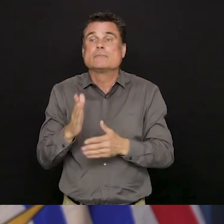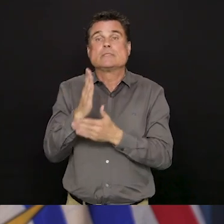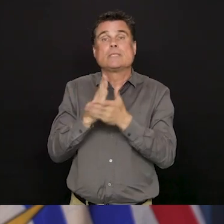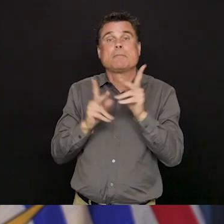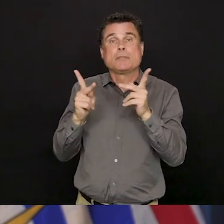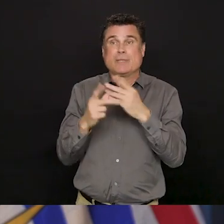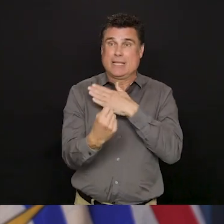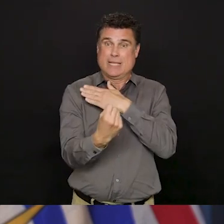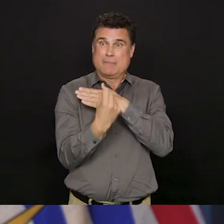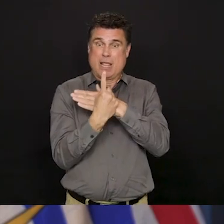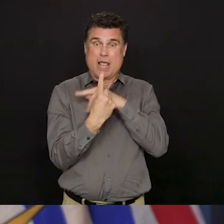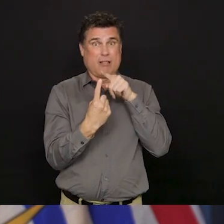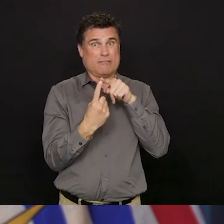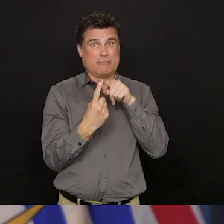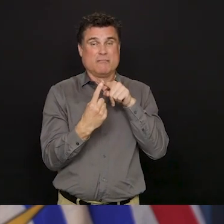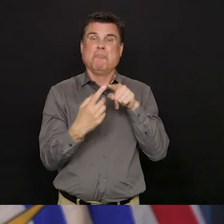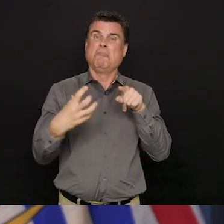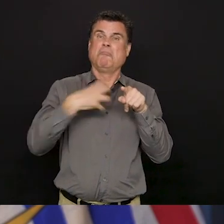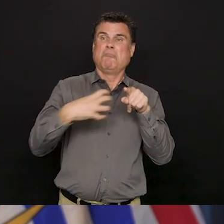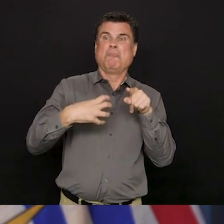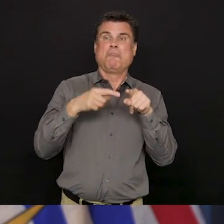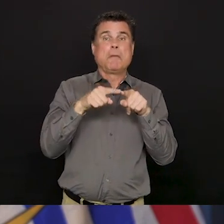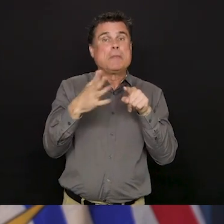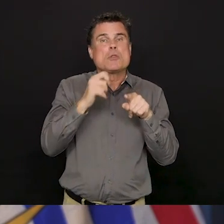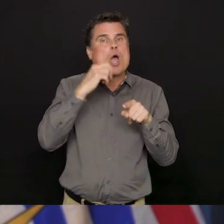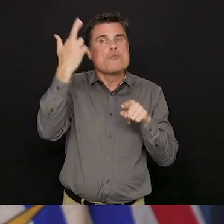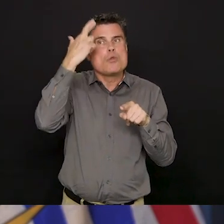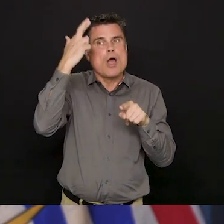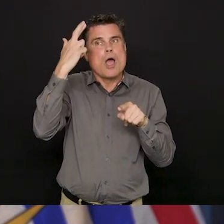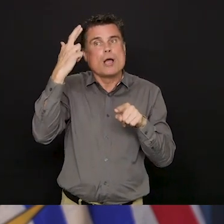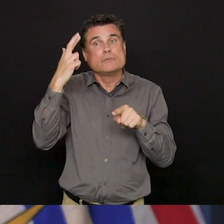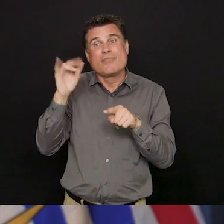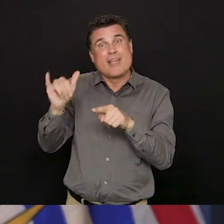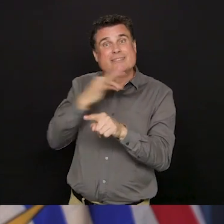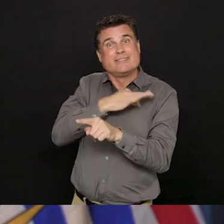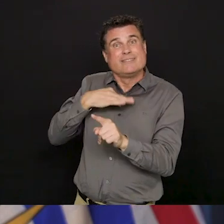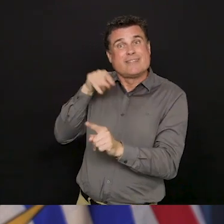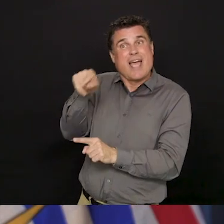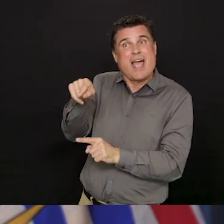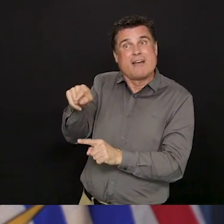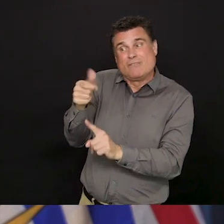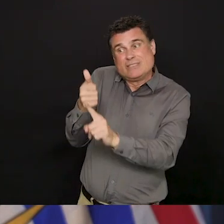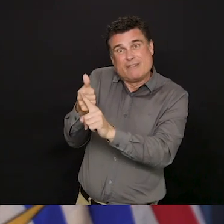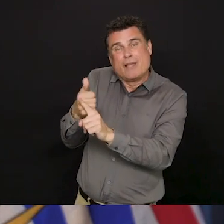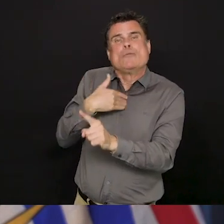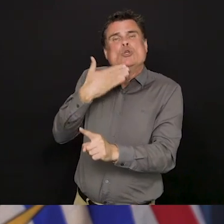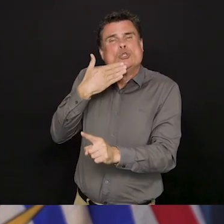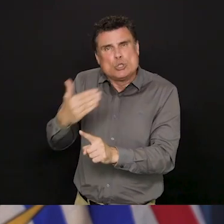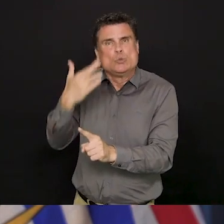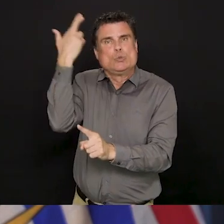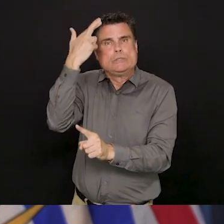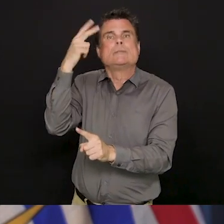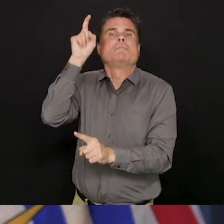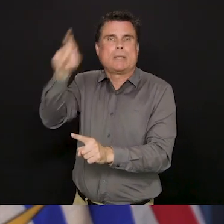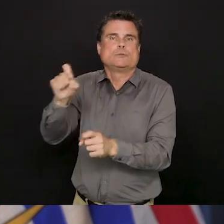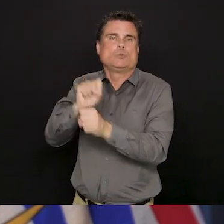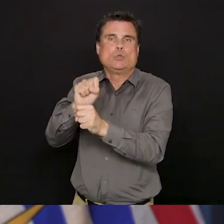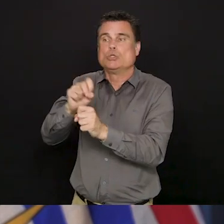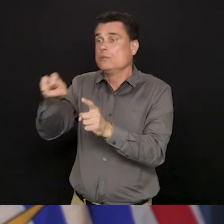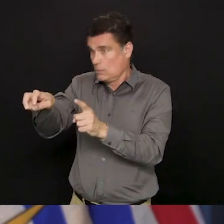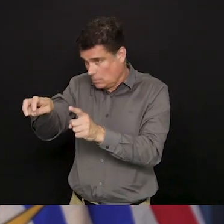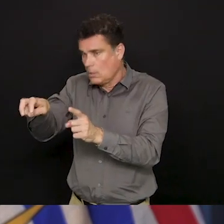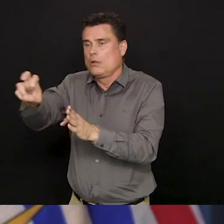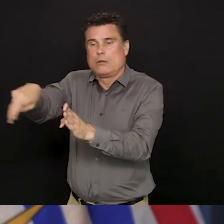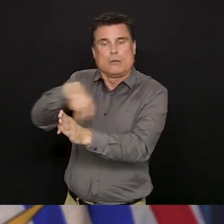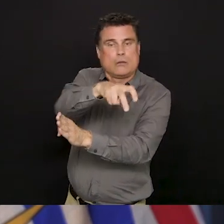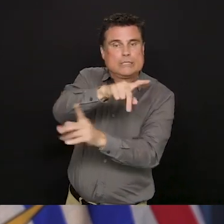again of that affects so many people. And it's particularly a challenge to make sure that we have the appropriate